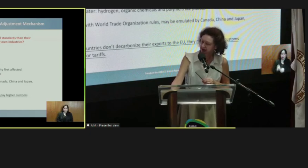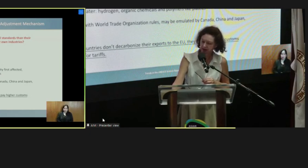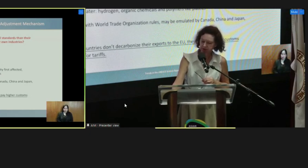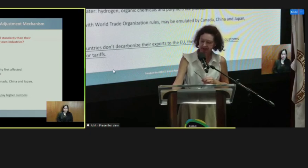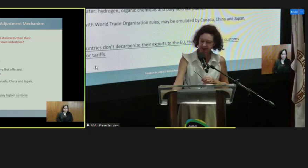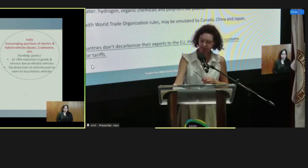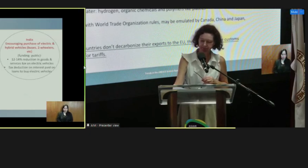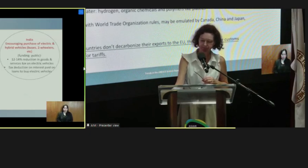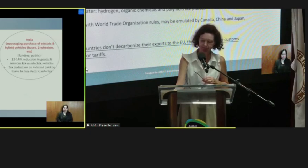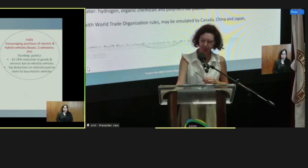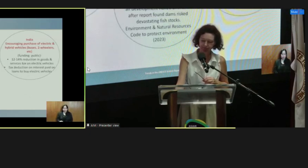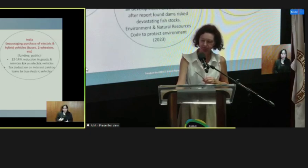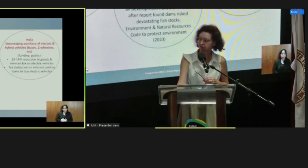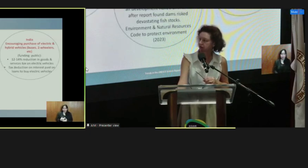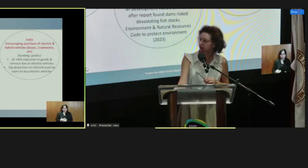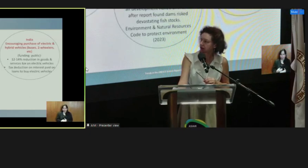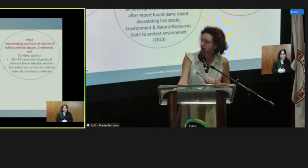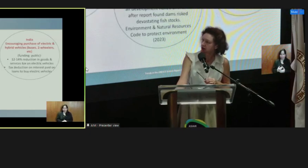Next slide, please.